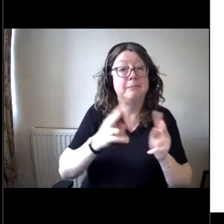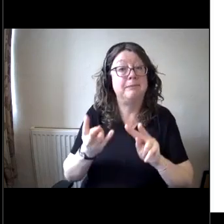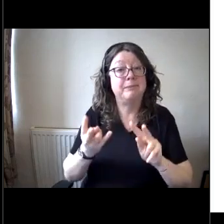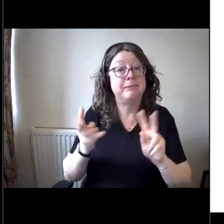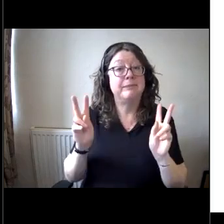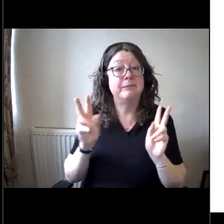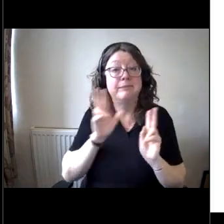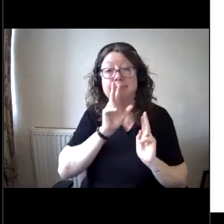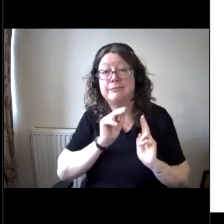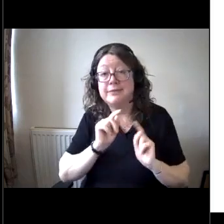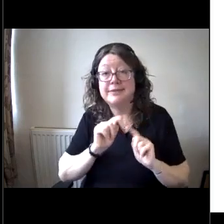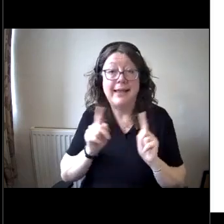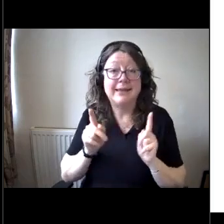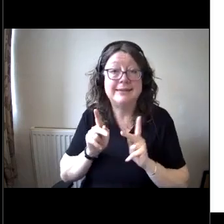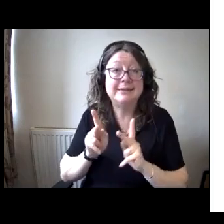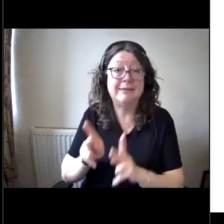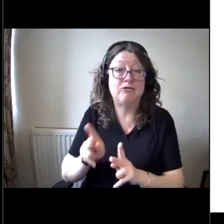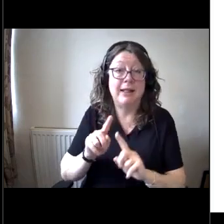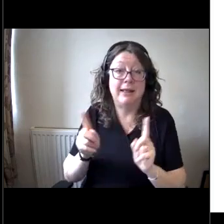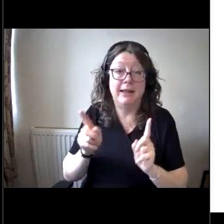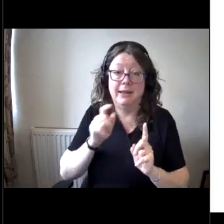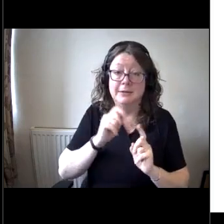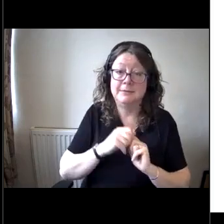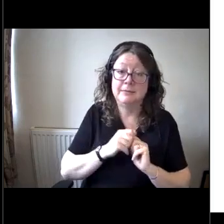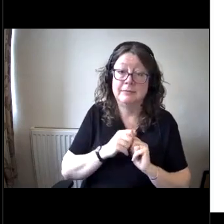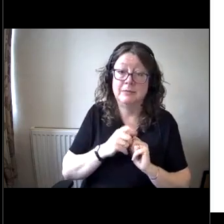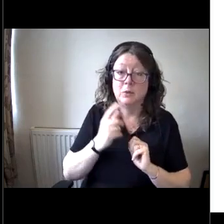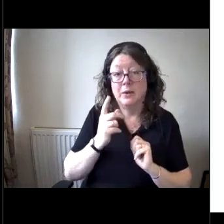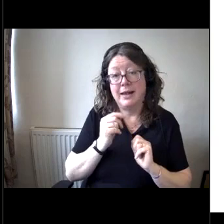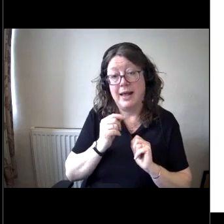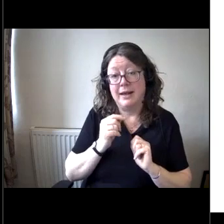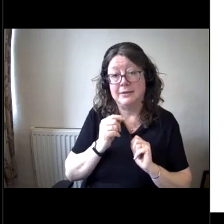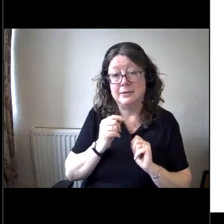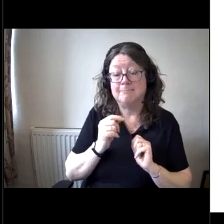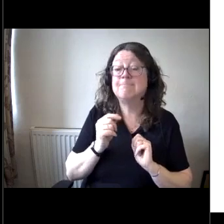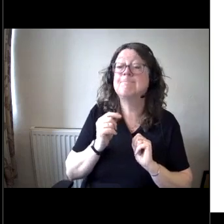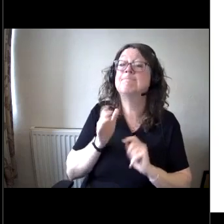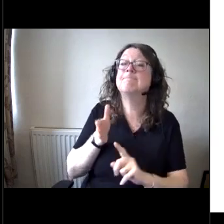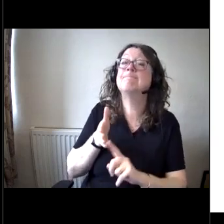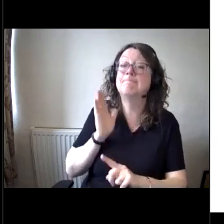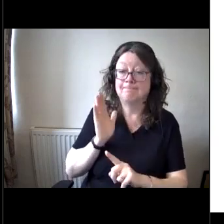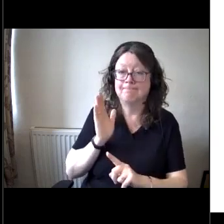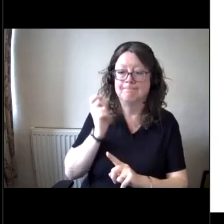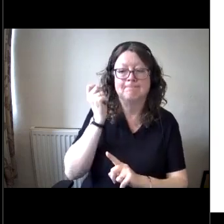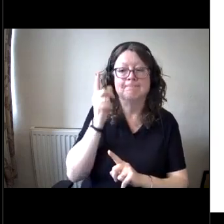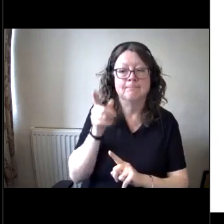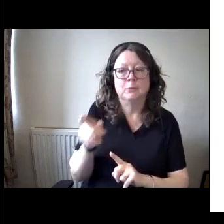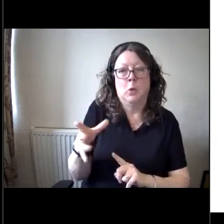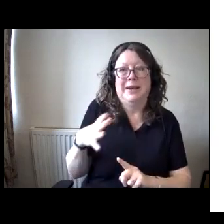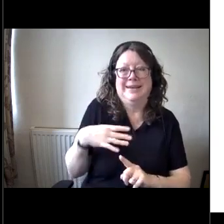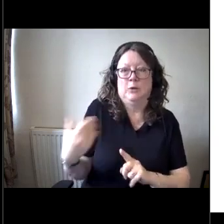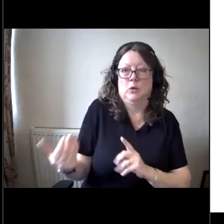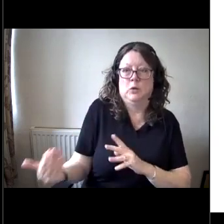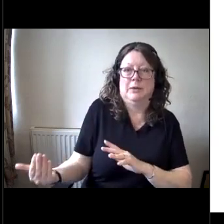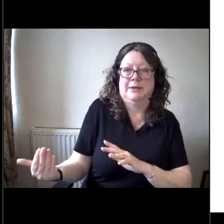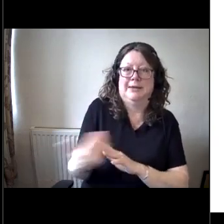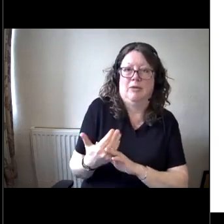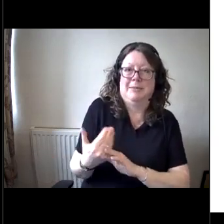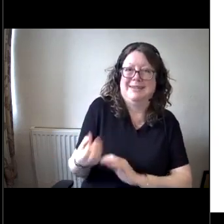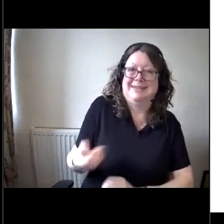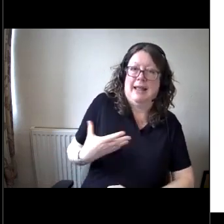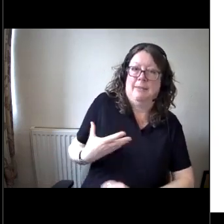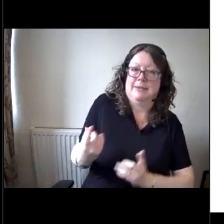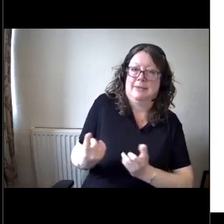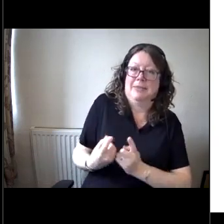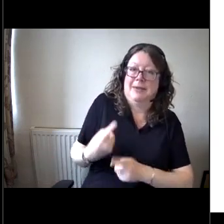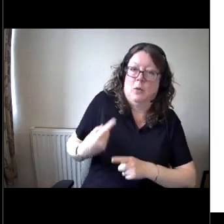can validate that their need to say something. You really needed to tell me that quickly, and actually let's sit down and explore